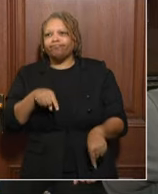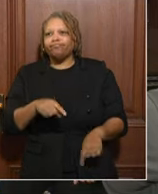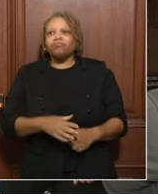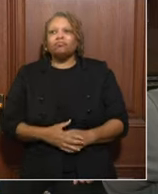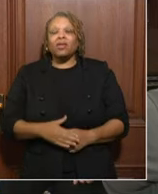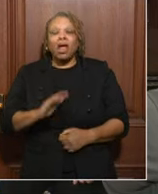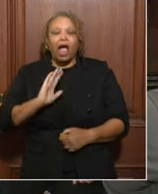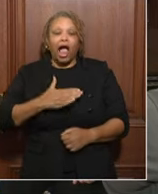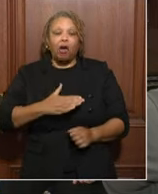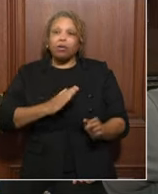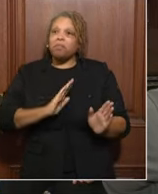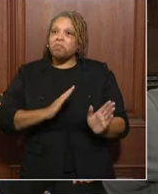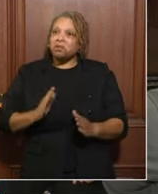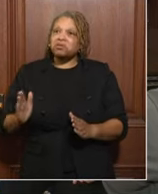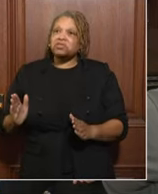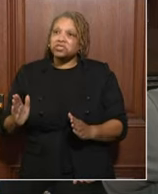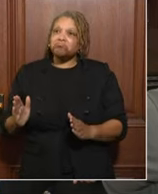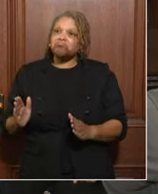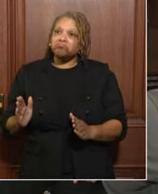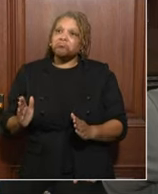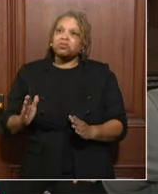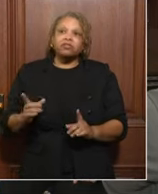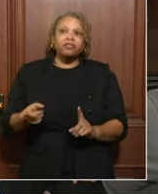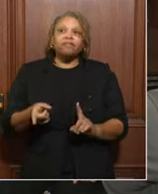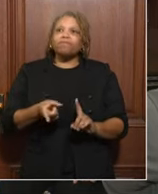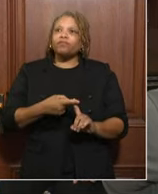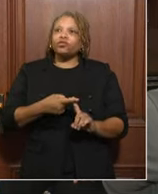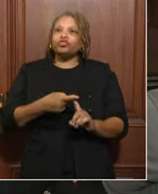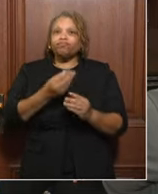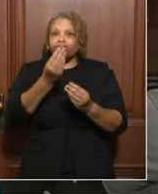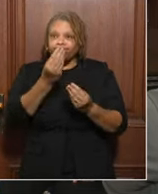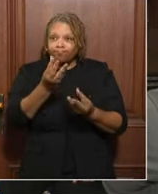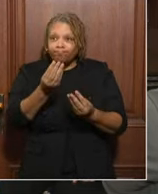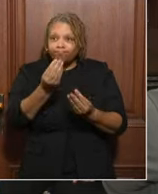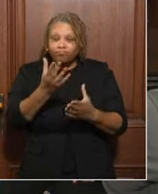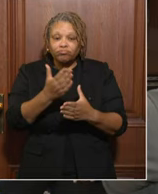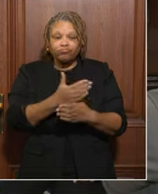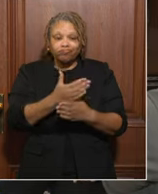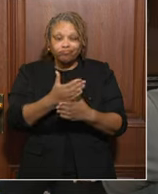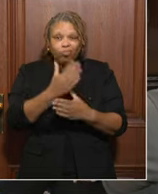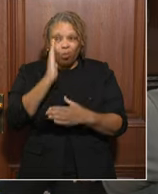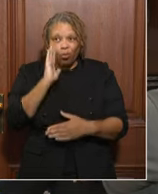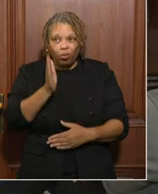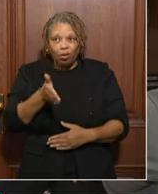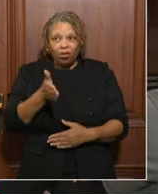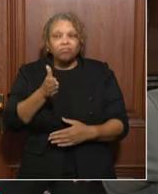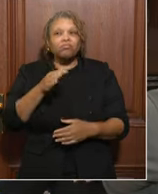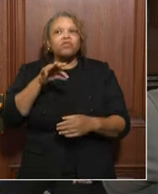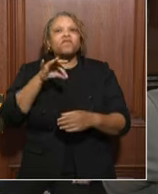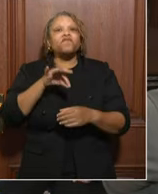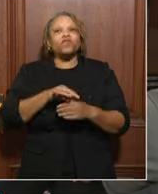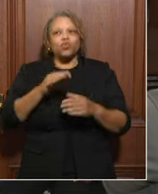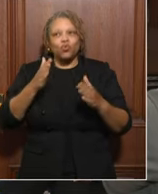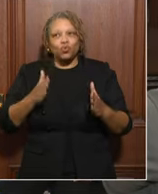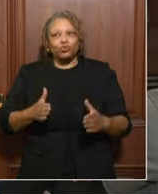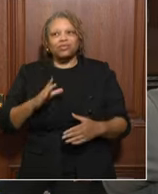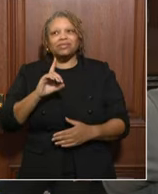terms of information sharing that I think is important for our voters to know and voters around our nation to know is